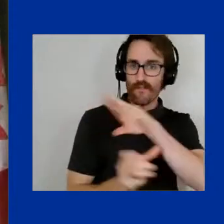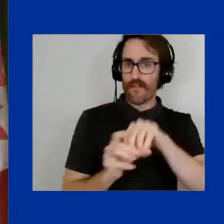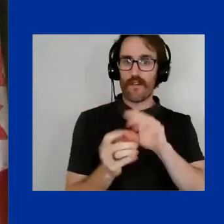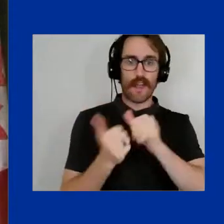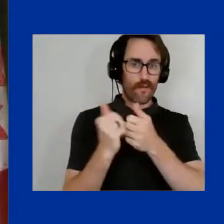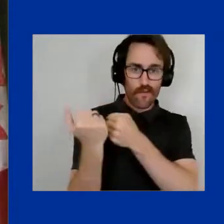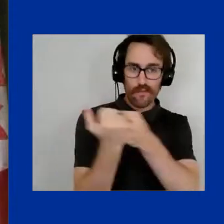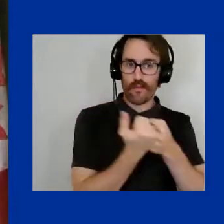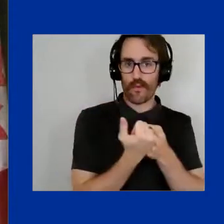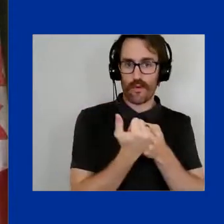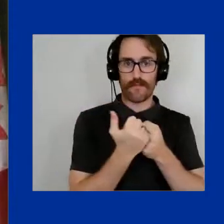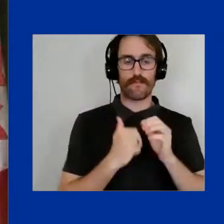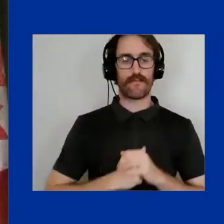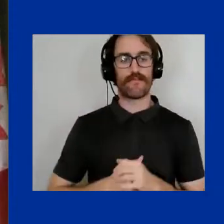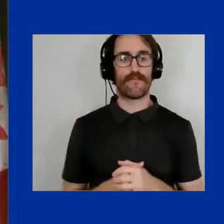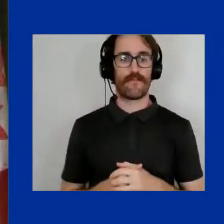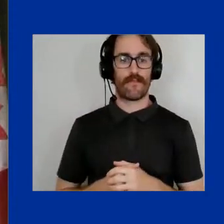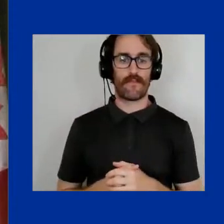Thanks. Thanks a lot.